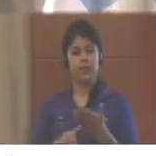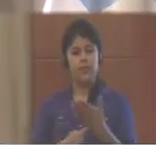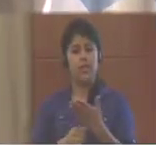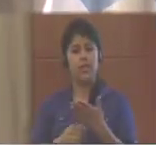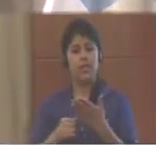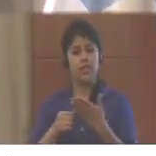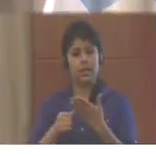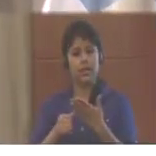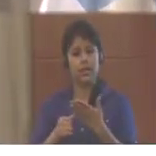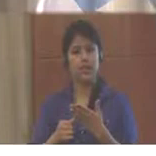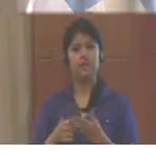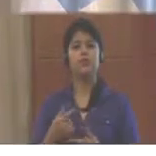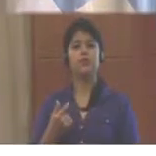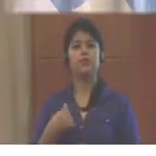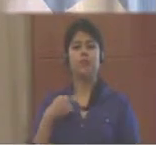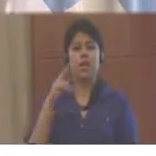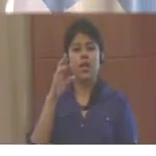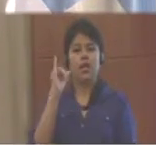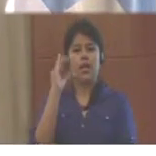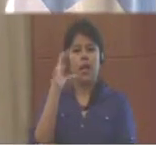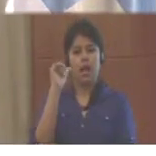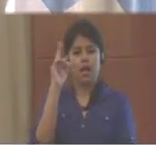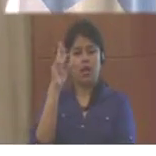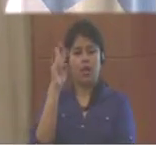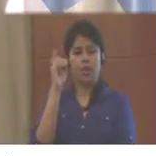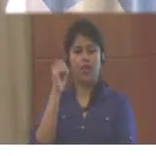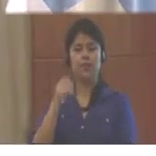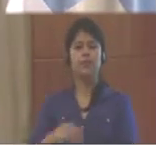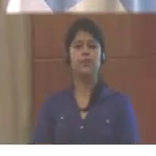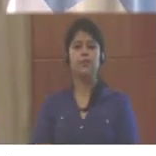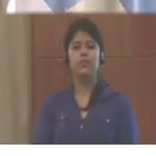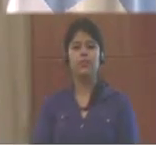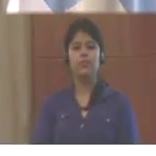Madam Minister, Mrs. Margaret Ricardo,